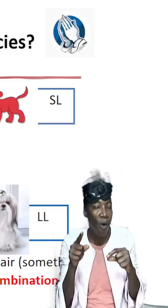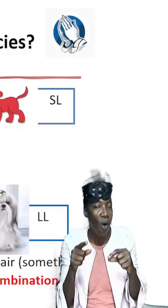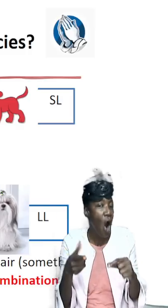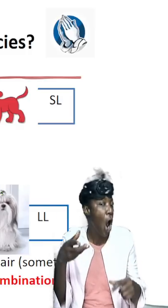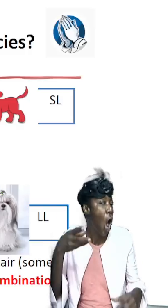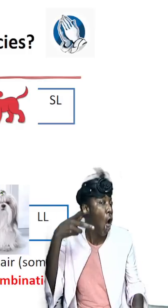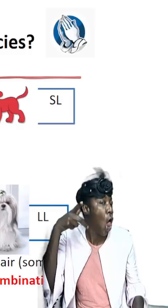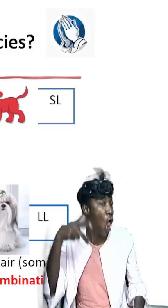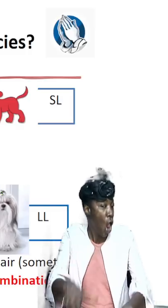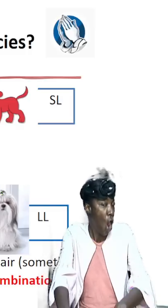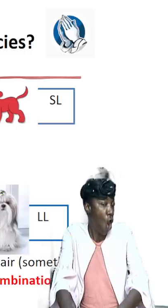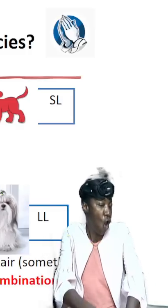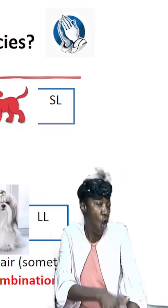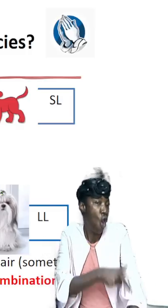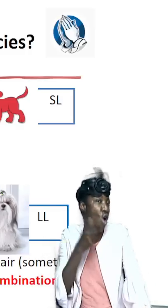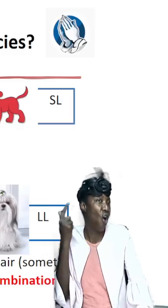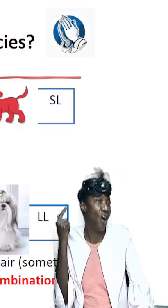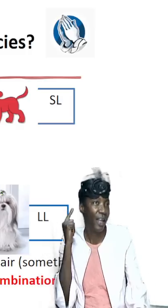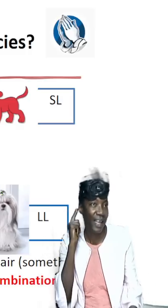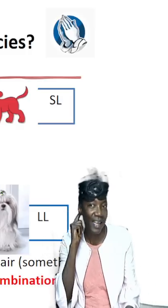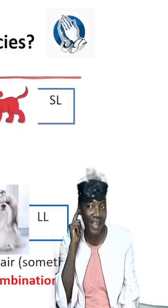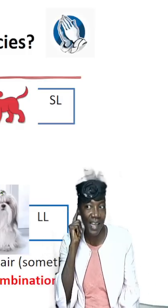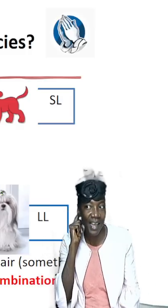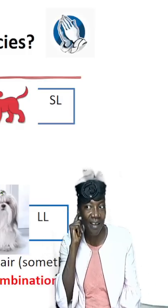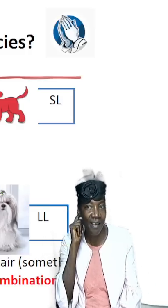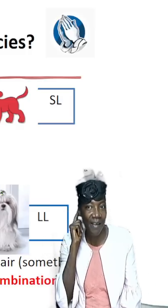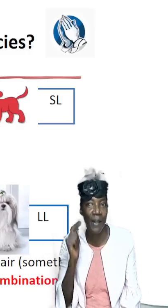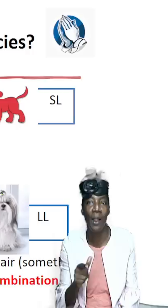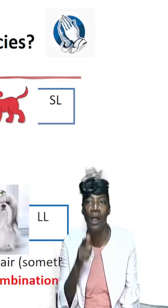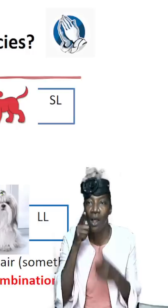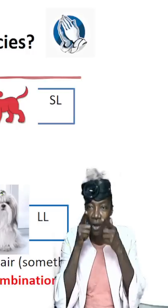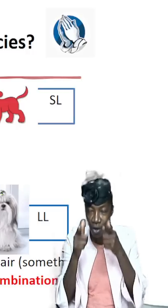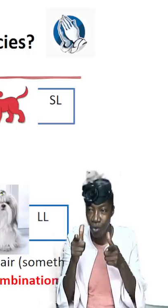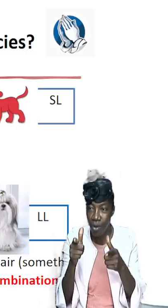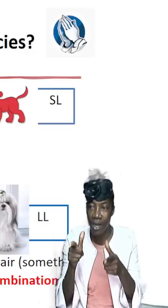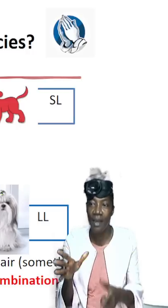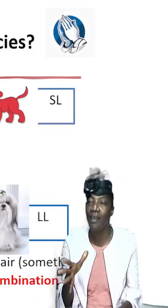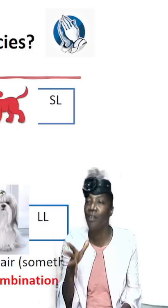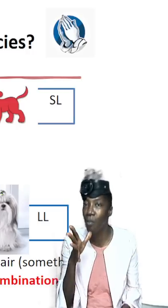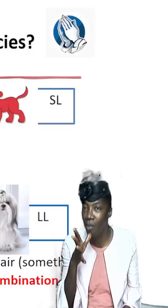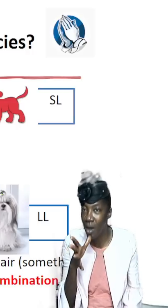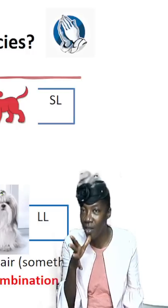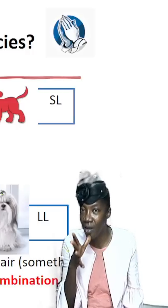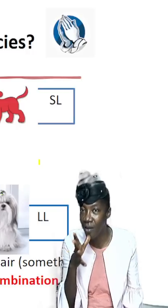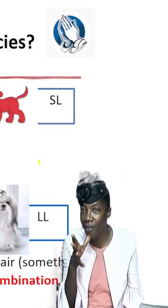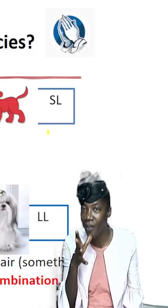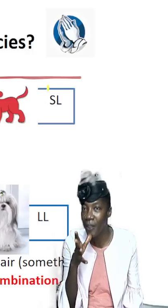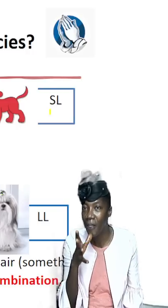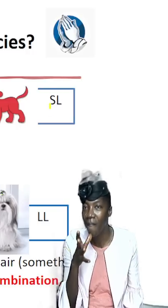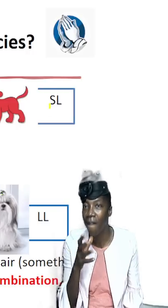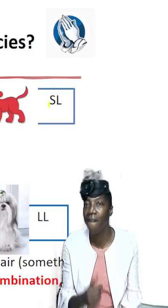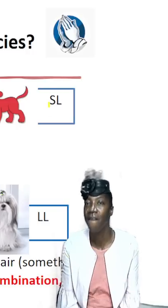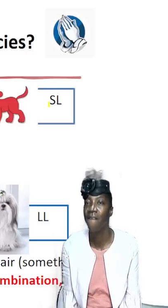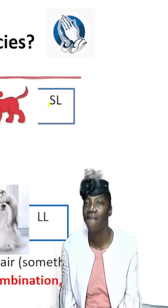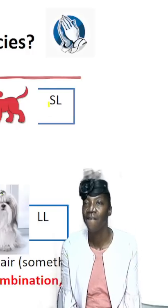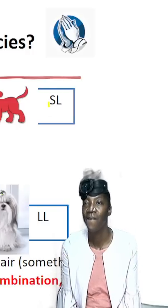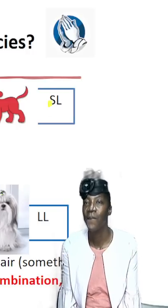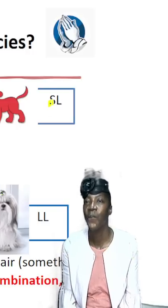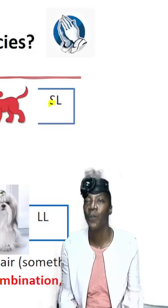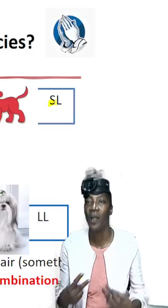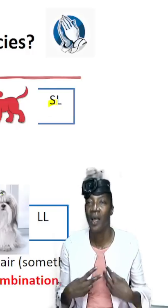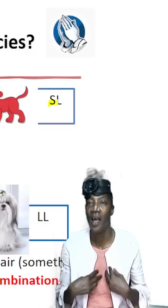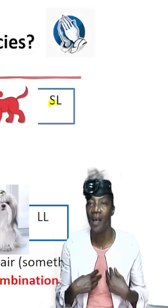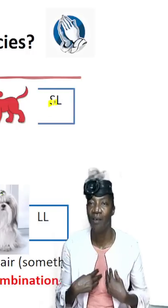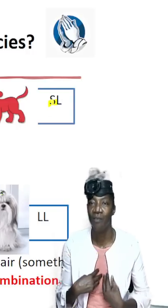hair. All right? Let us look at his mother now, the red dog. She also has a S